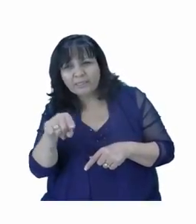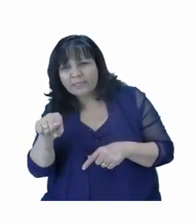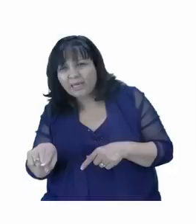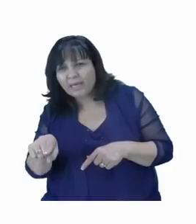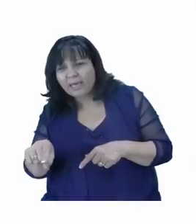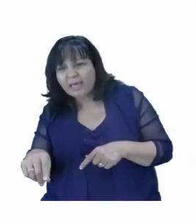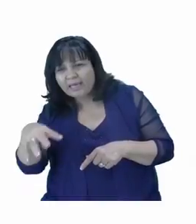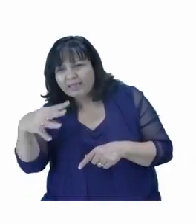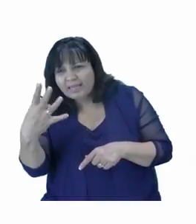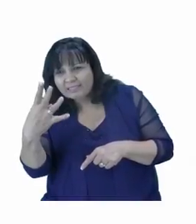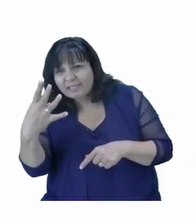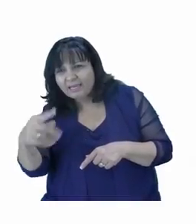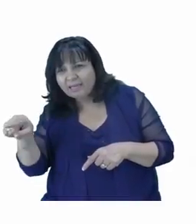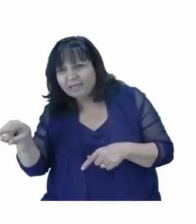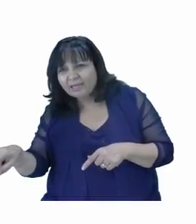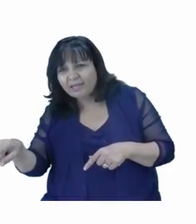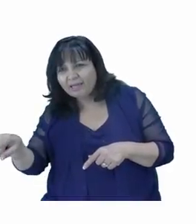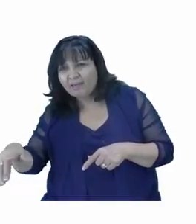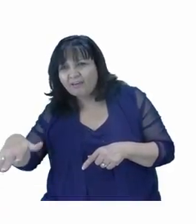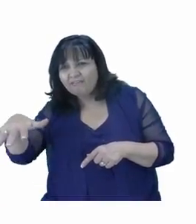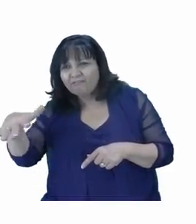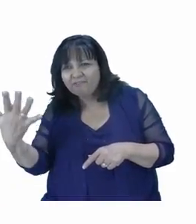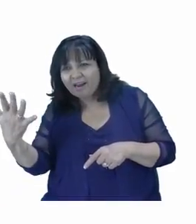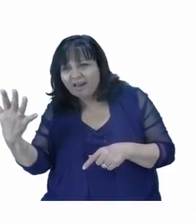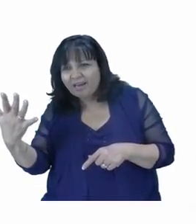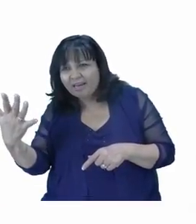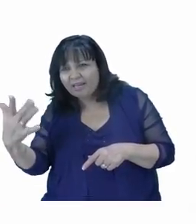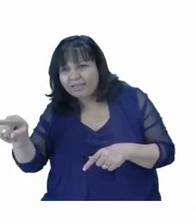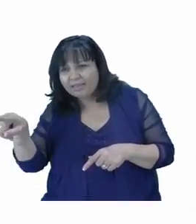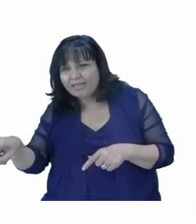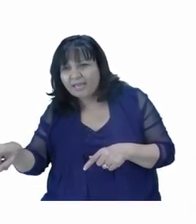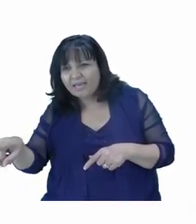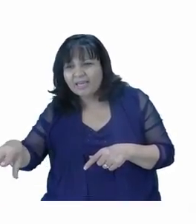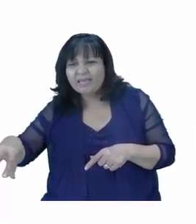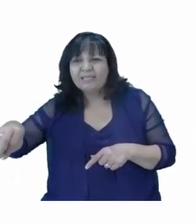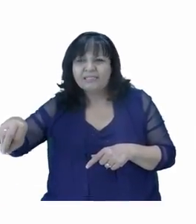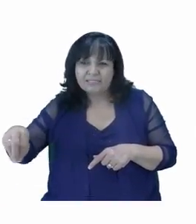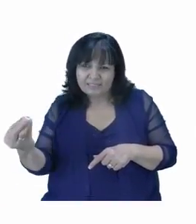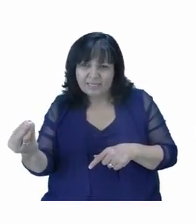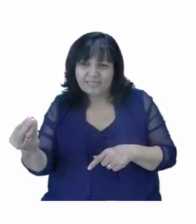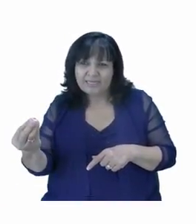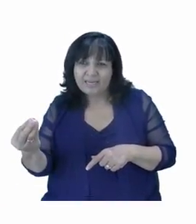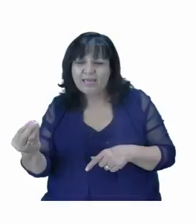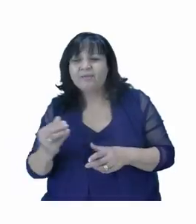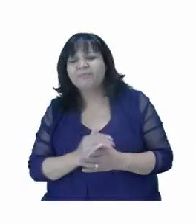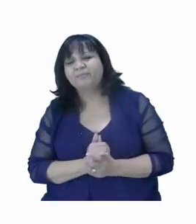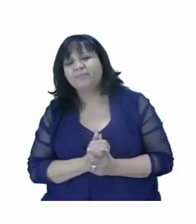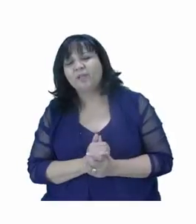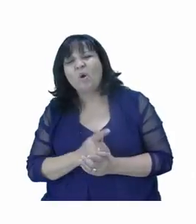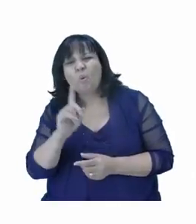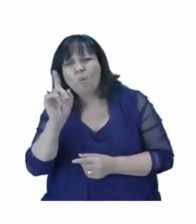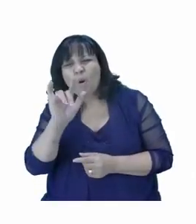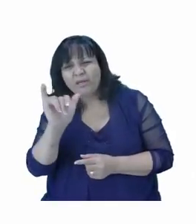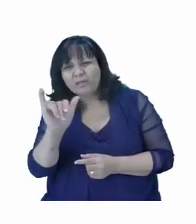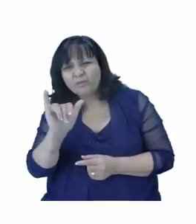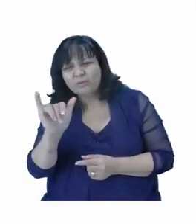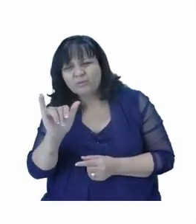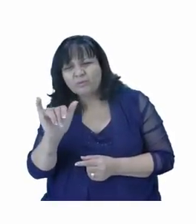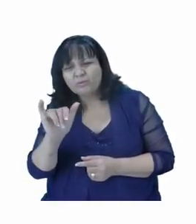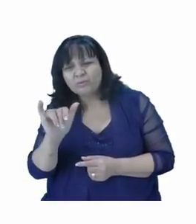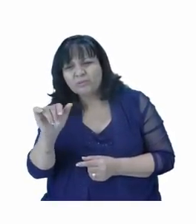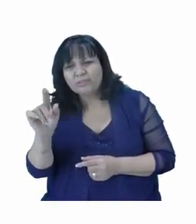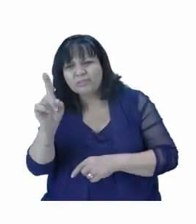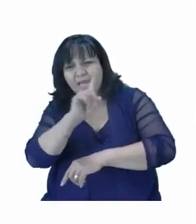best show what you do on that day. I have already cut